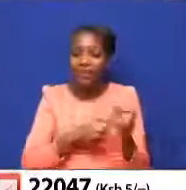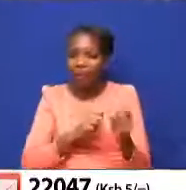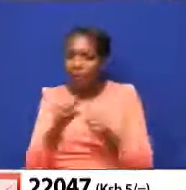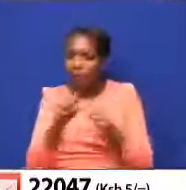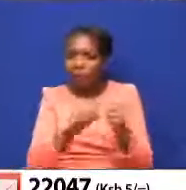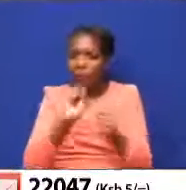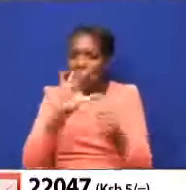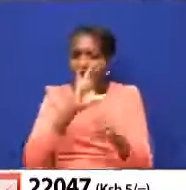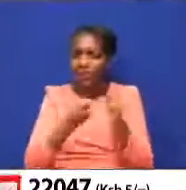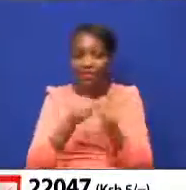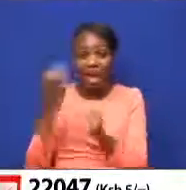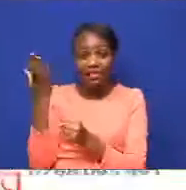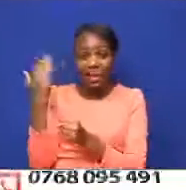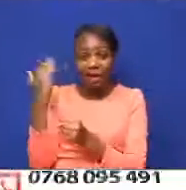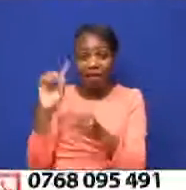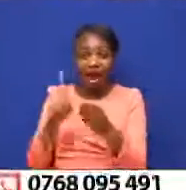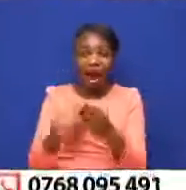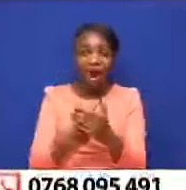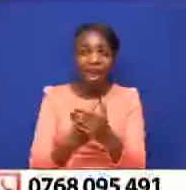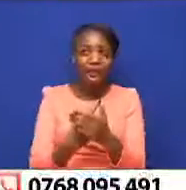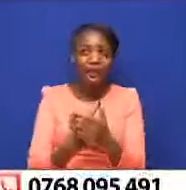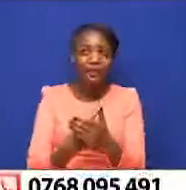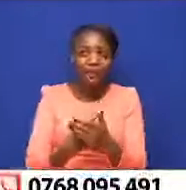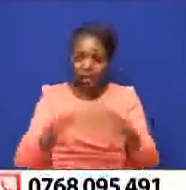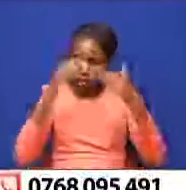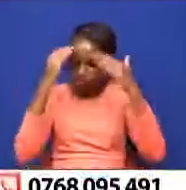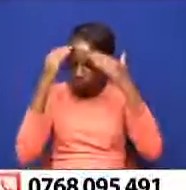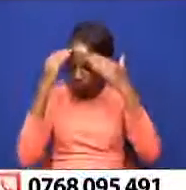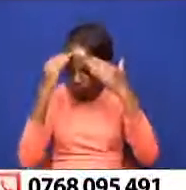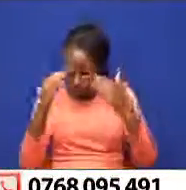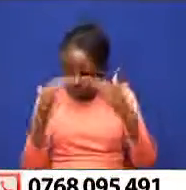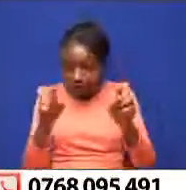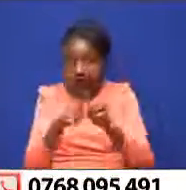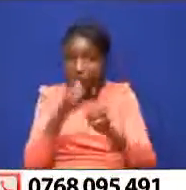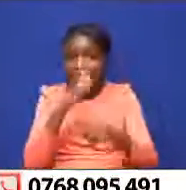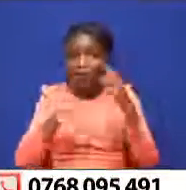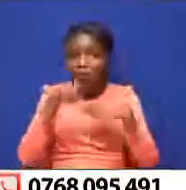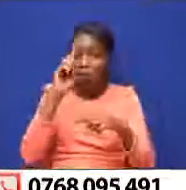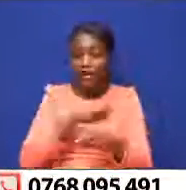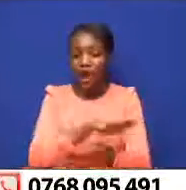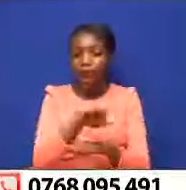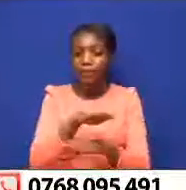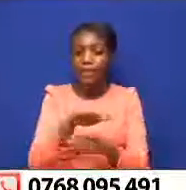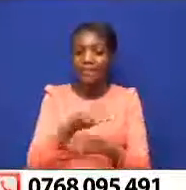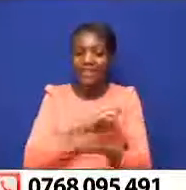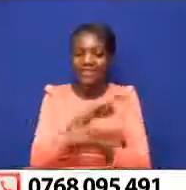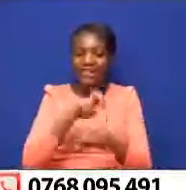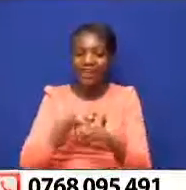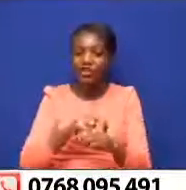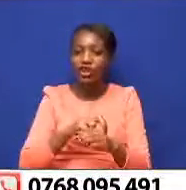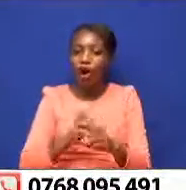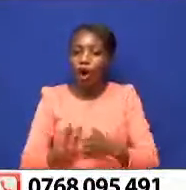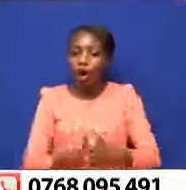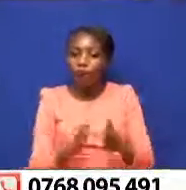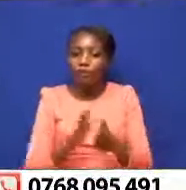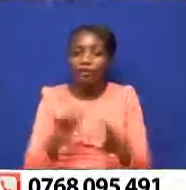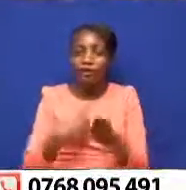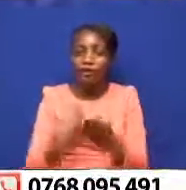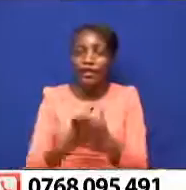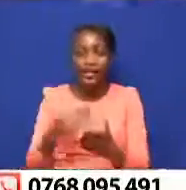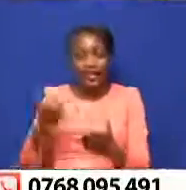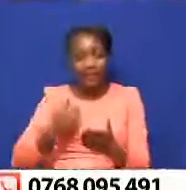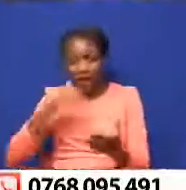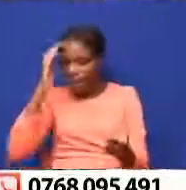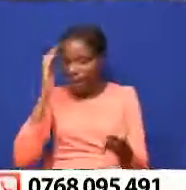5 years ago. It took sheer grit and determination to win a place in the national boxing team. Evelyn is convinced that